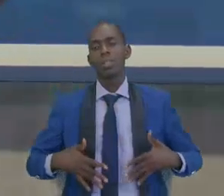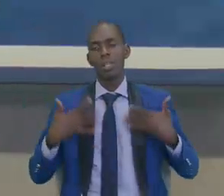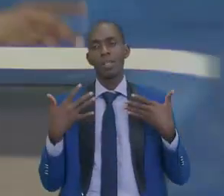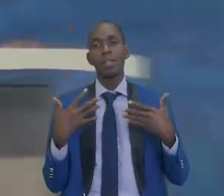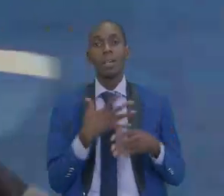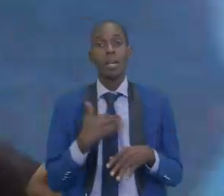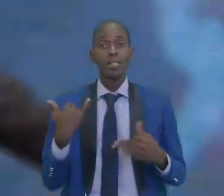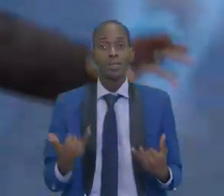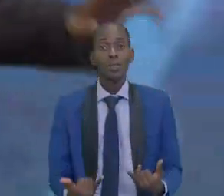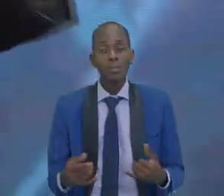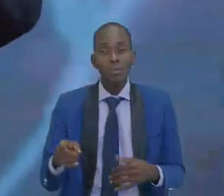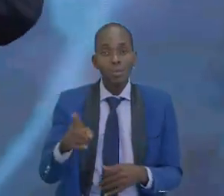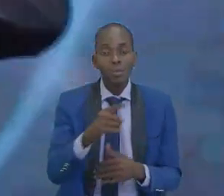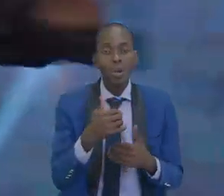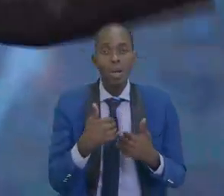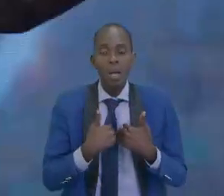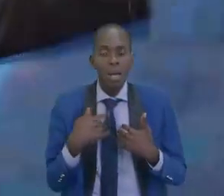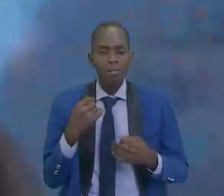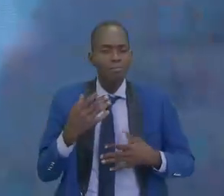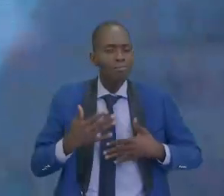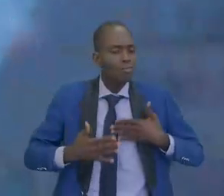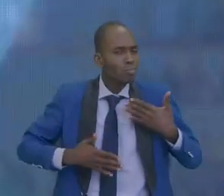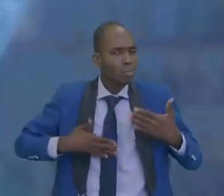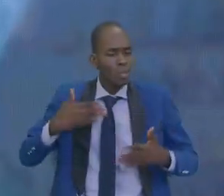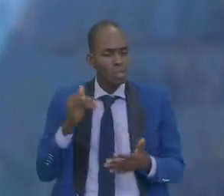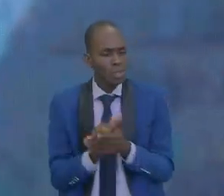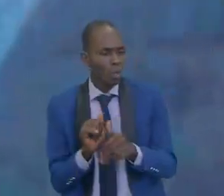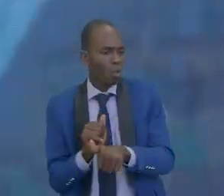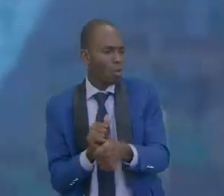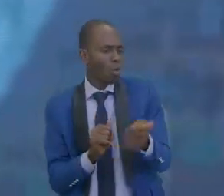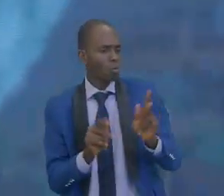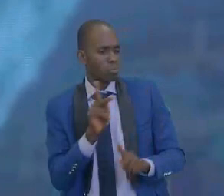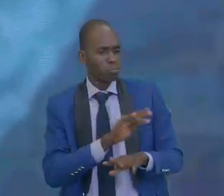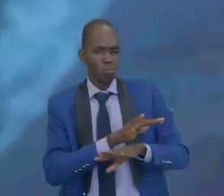have joy that other people cannot understand.